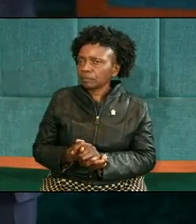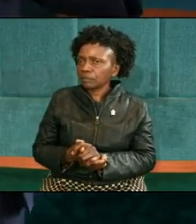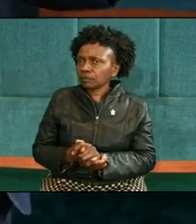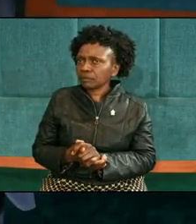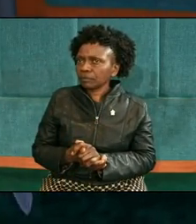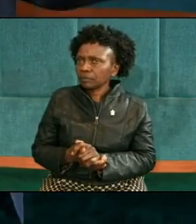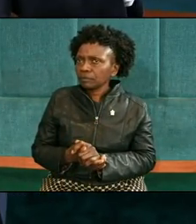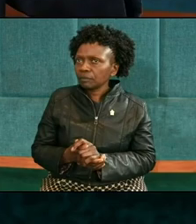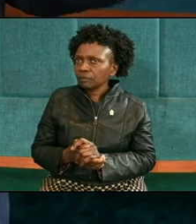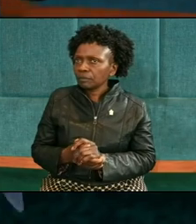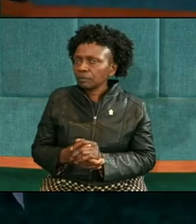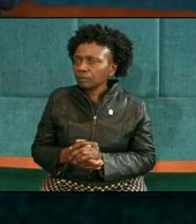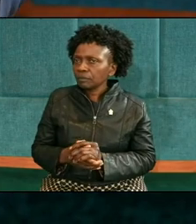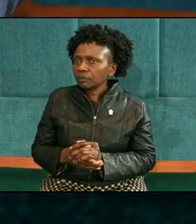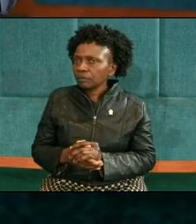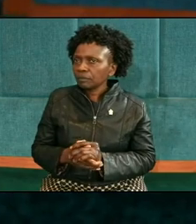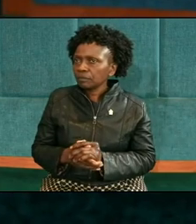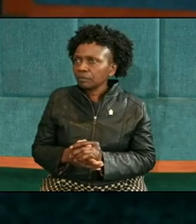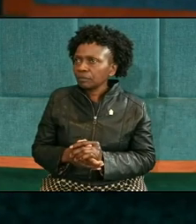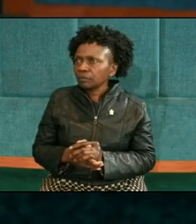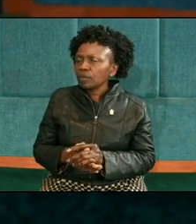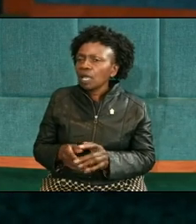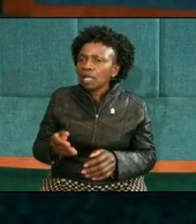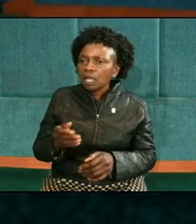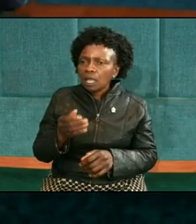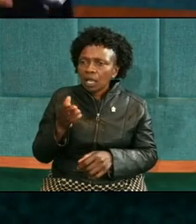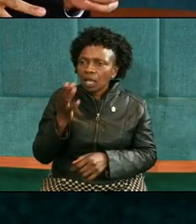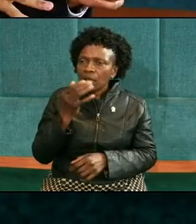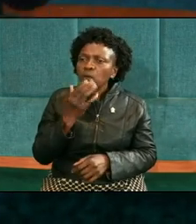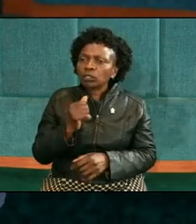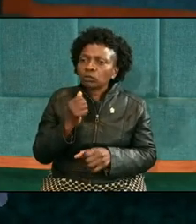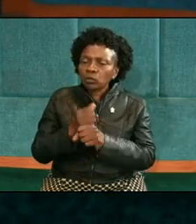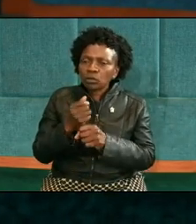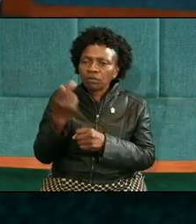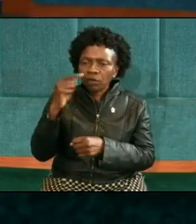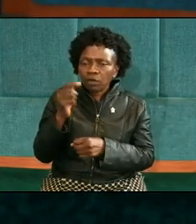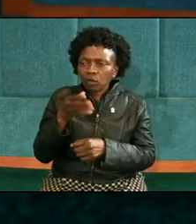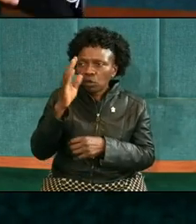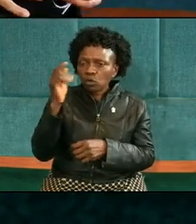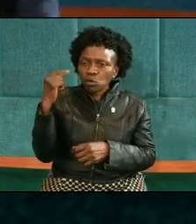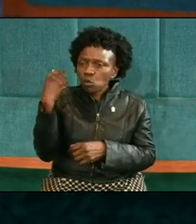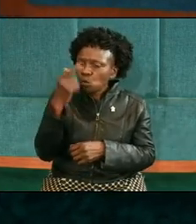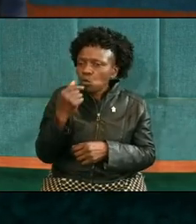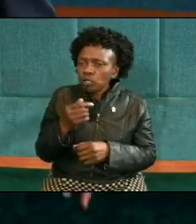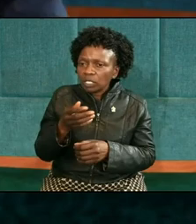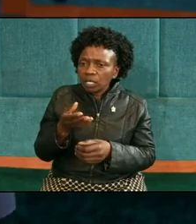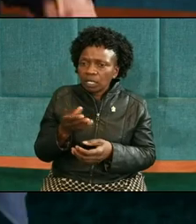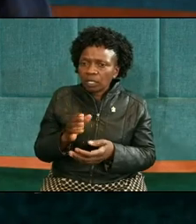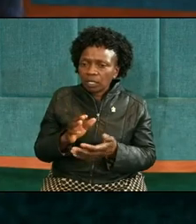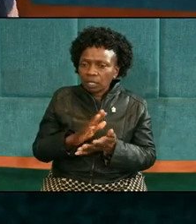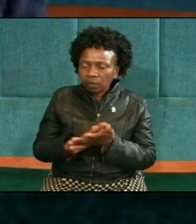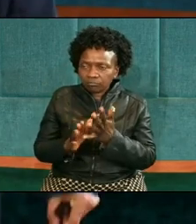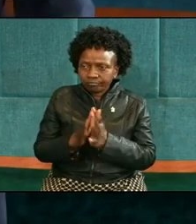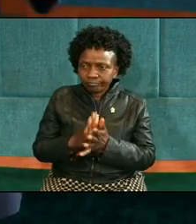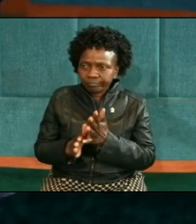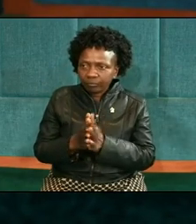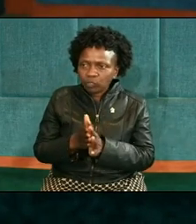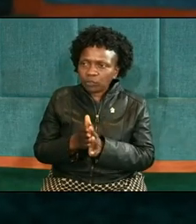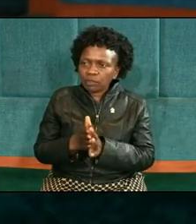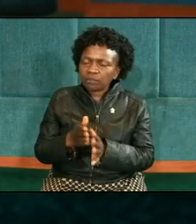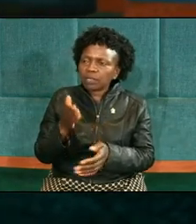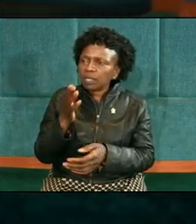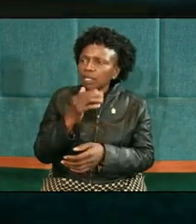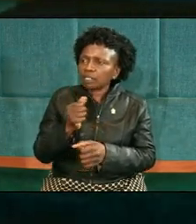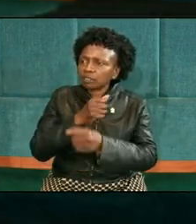I don't want to work with a God who is easy to forgive people when they mess up. I want to work with a God who will burn up people when they mess up.